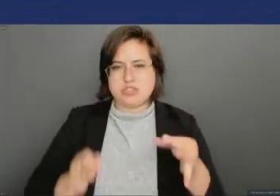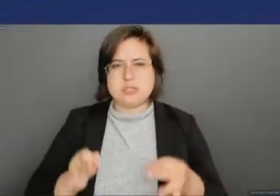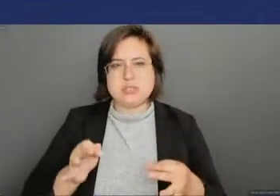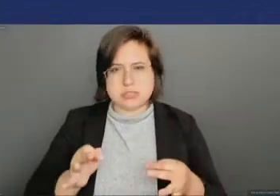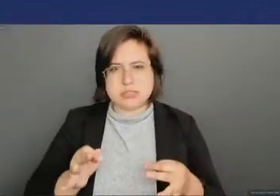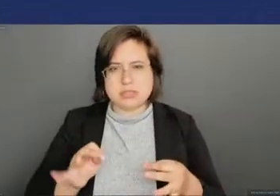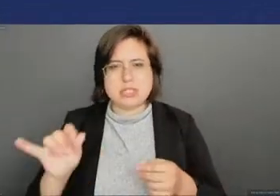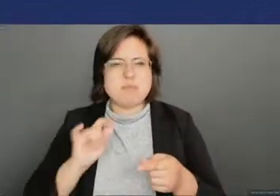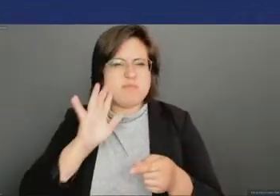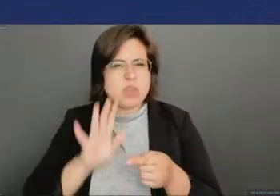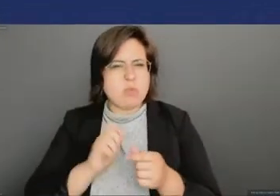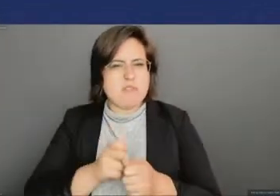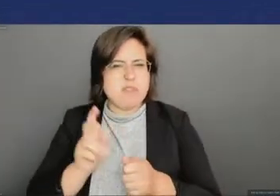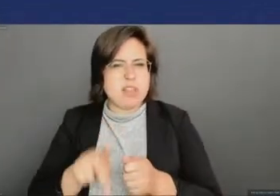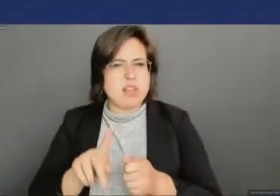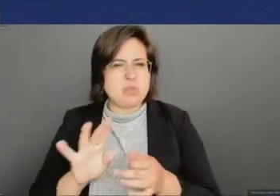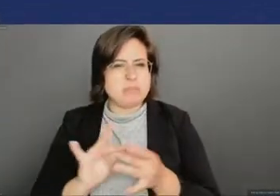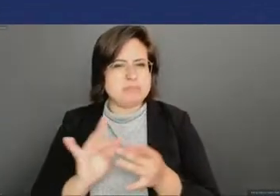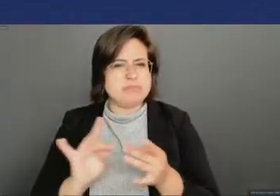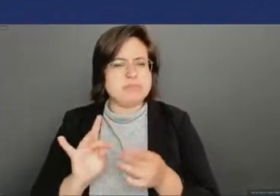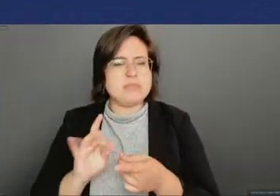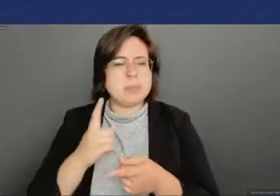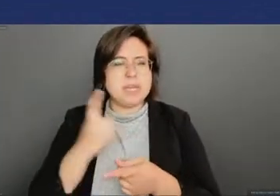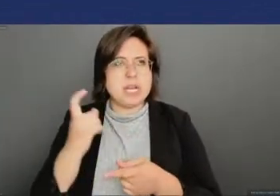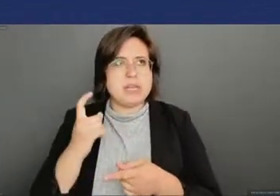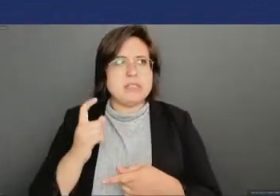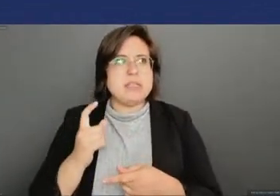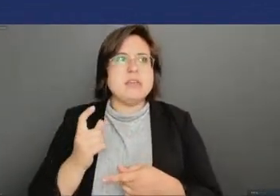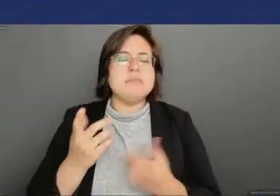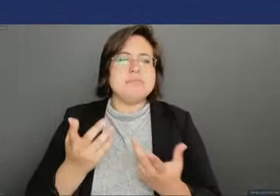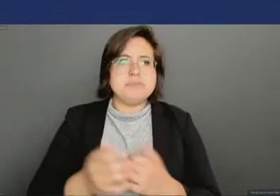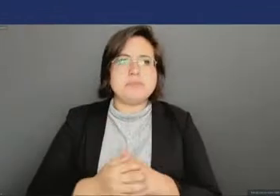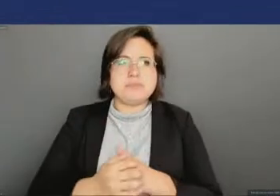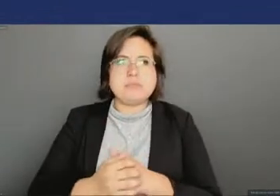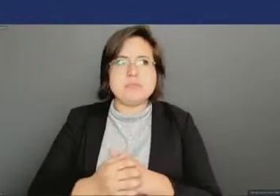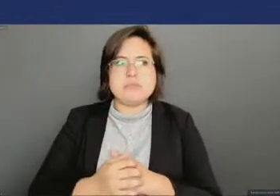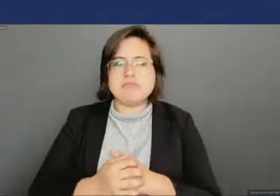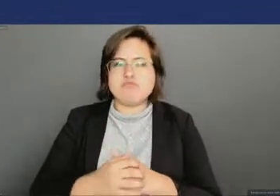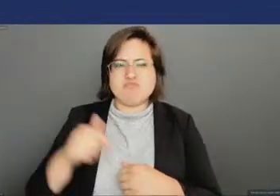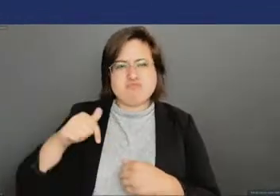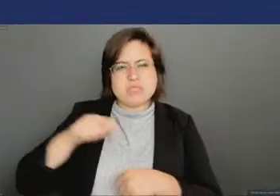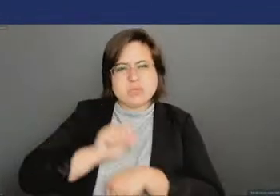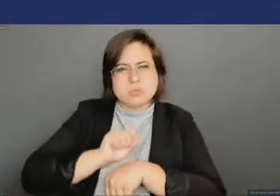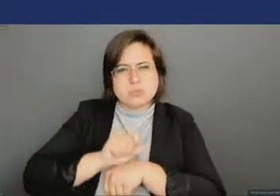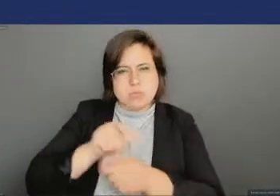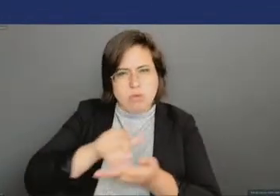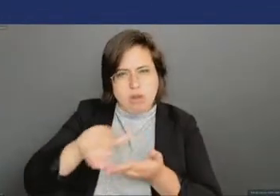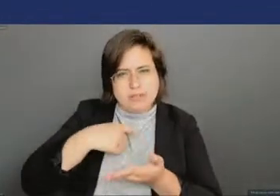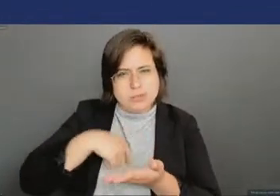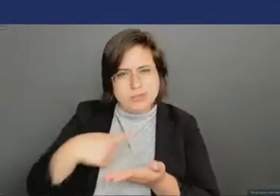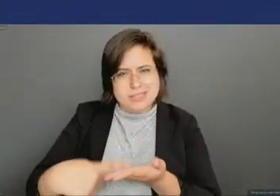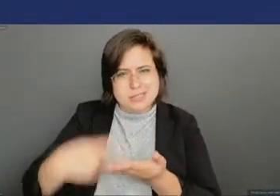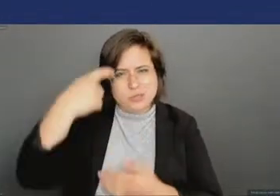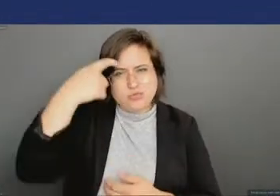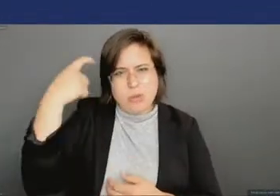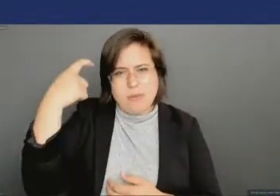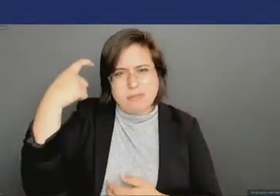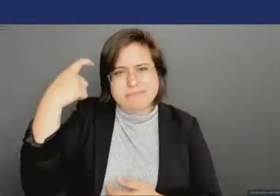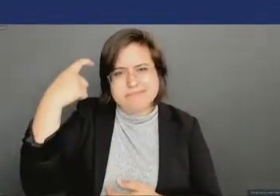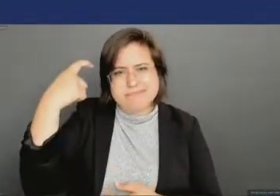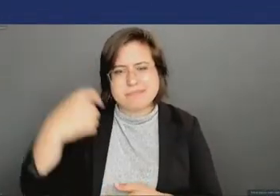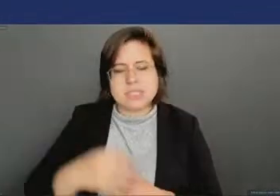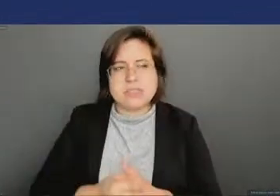up on what you were just talking about, because in this work, we do often talk about trauma,